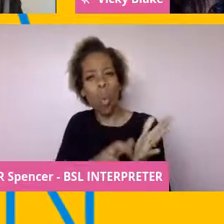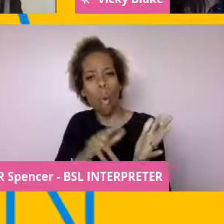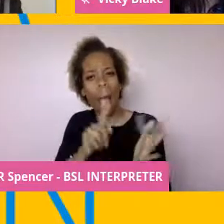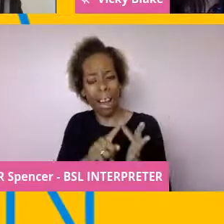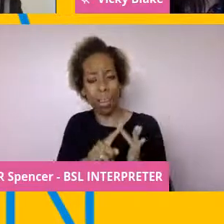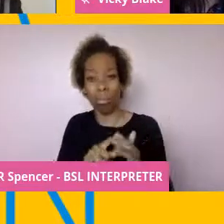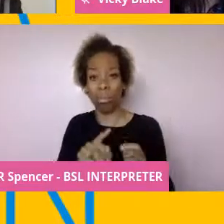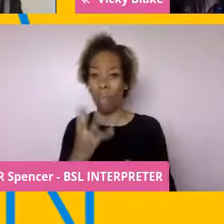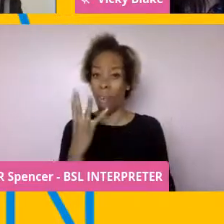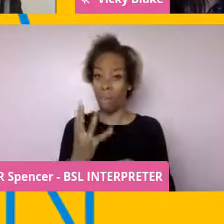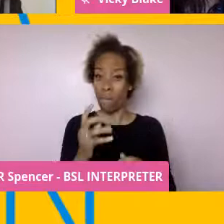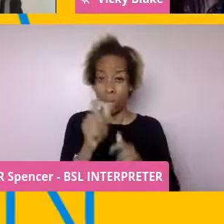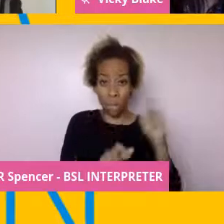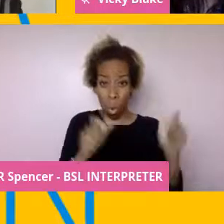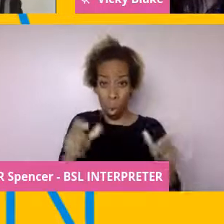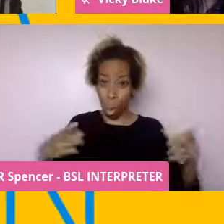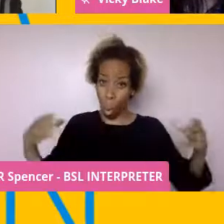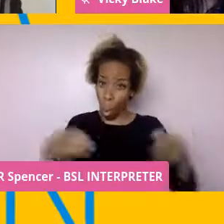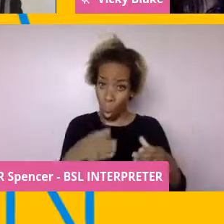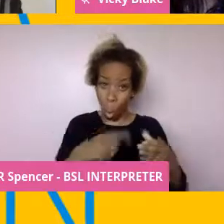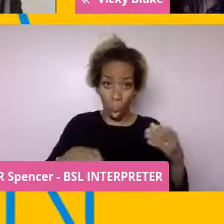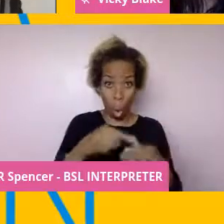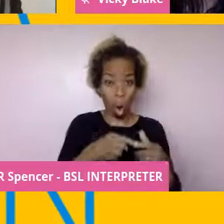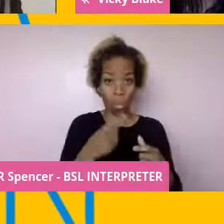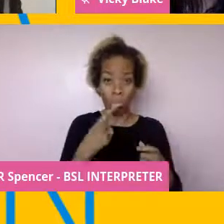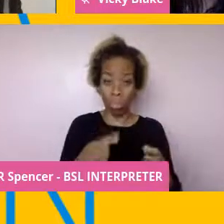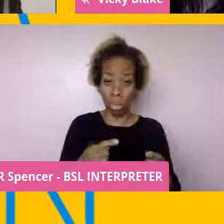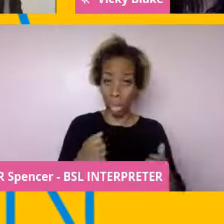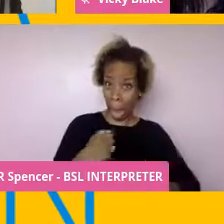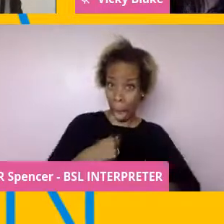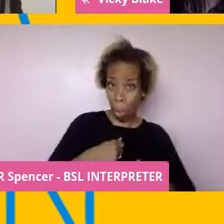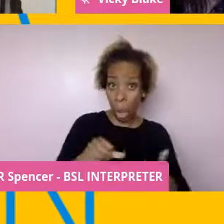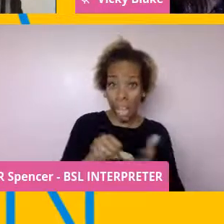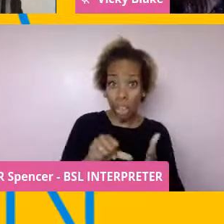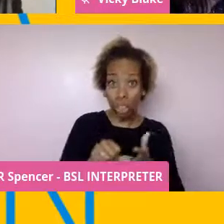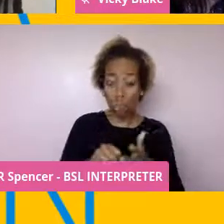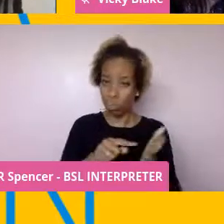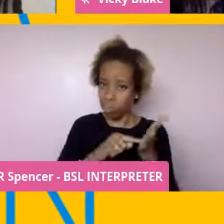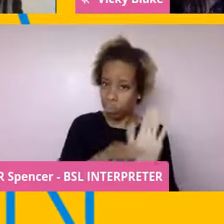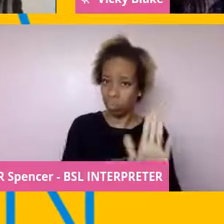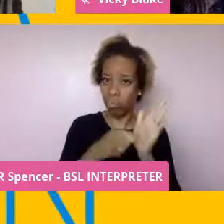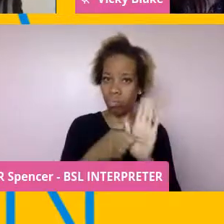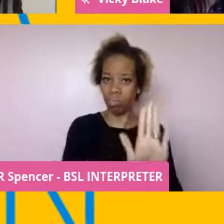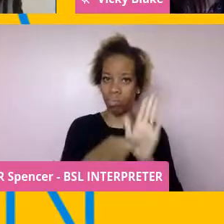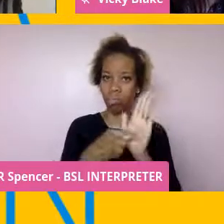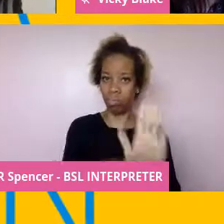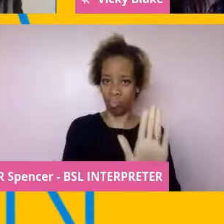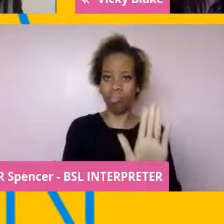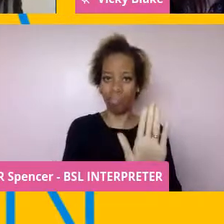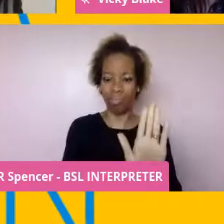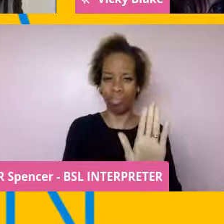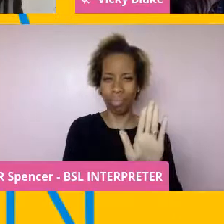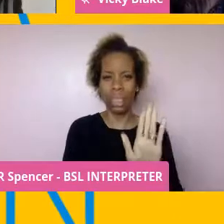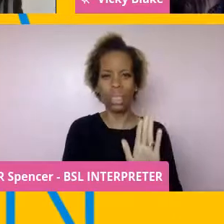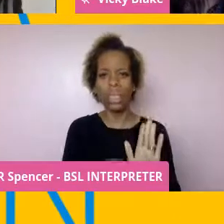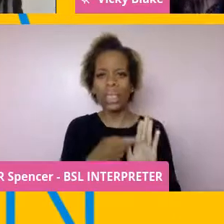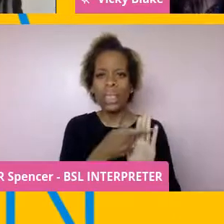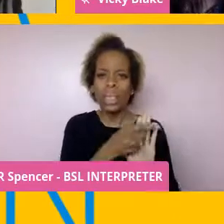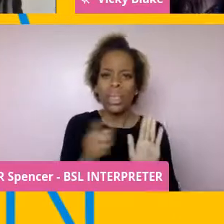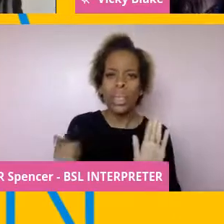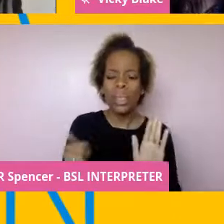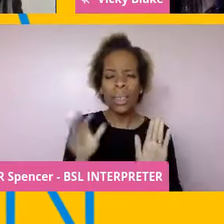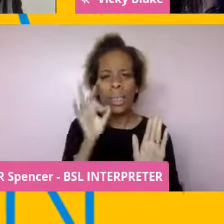work in kind of raising, the issues that we're facing at Liverpool, particularly the expiration of